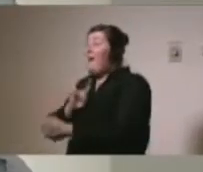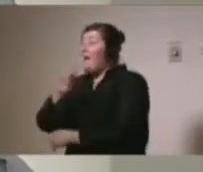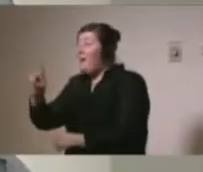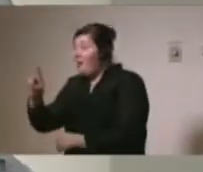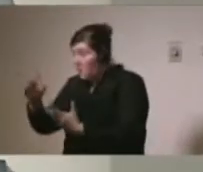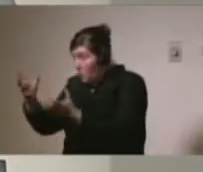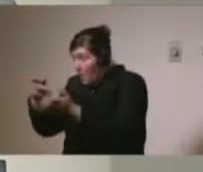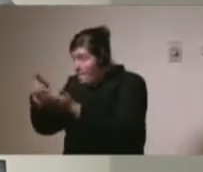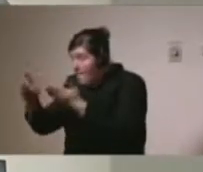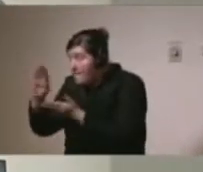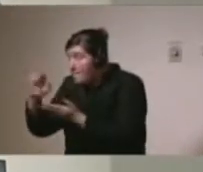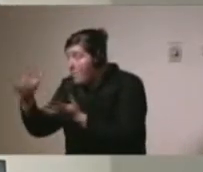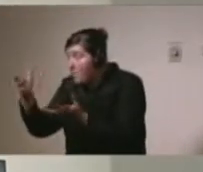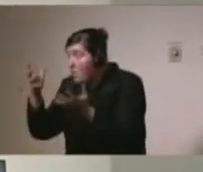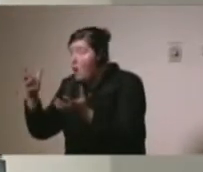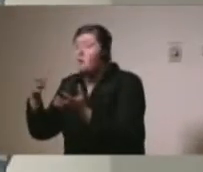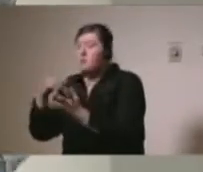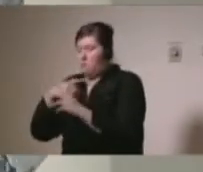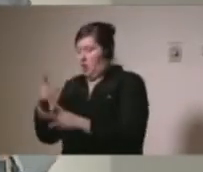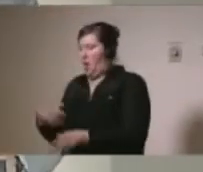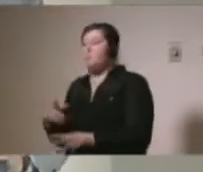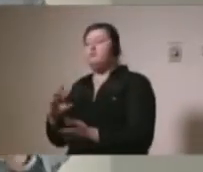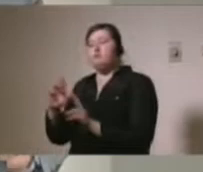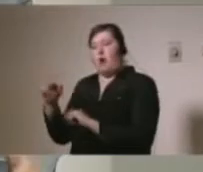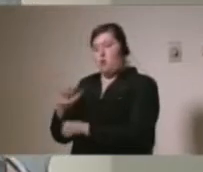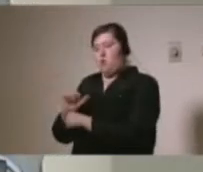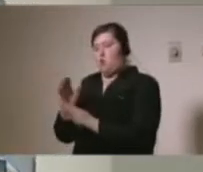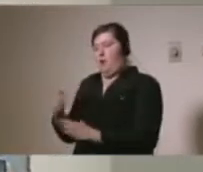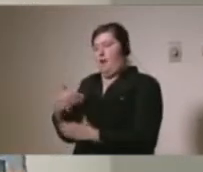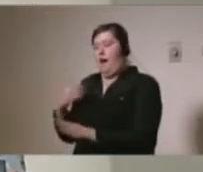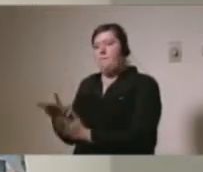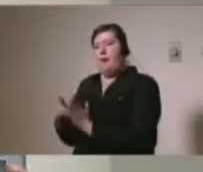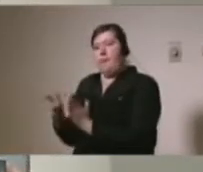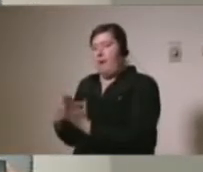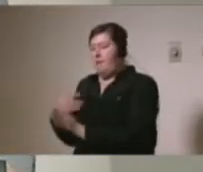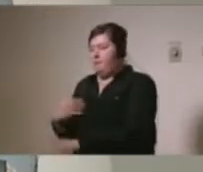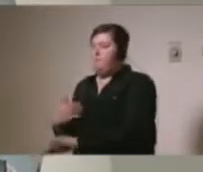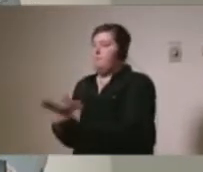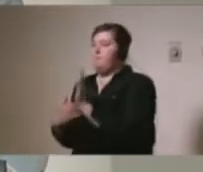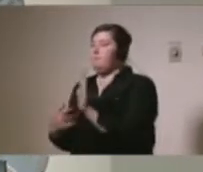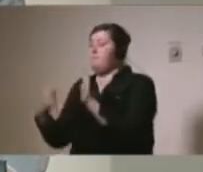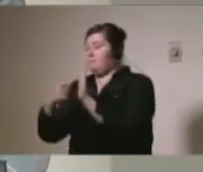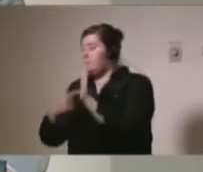Here we have the products of the specialized companies.